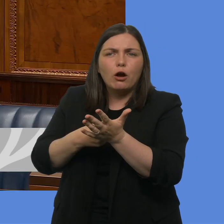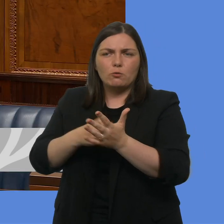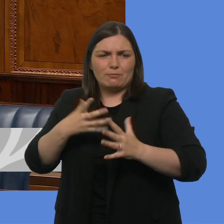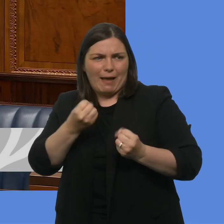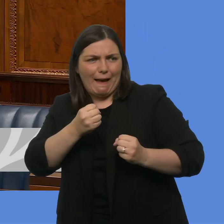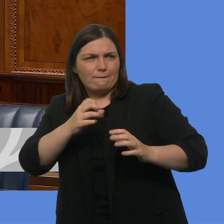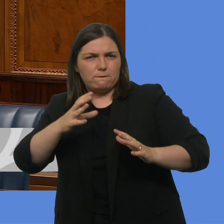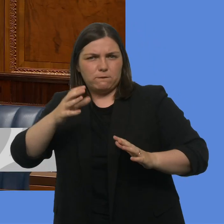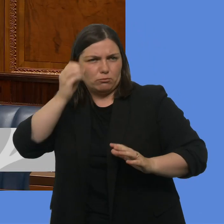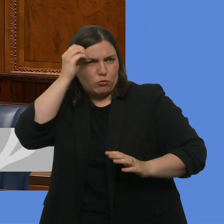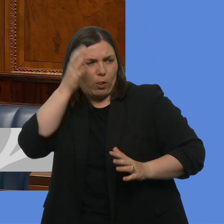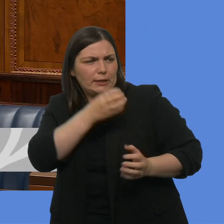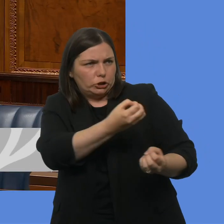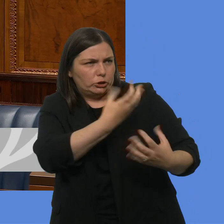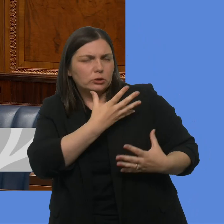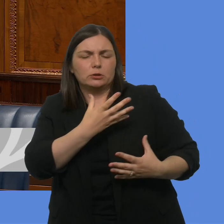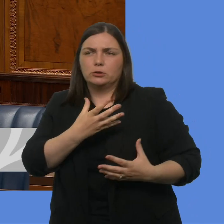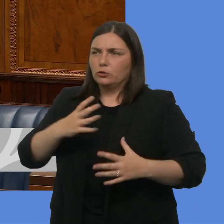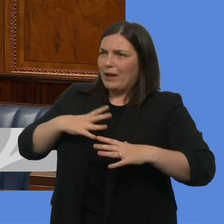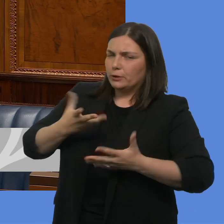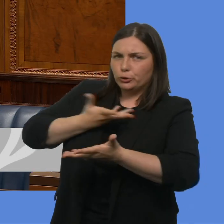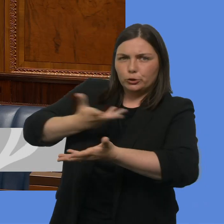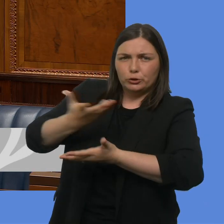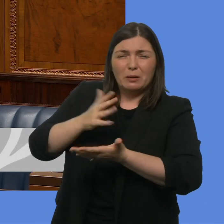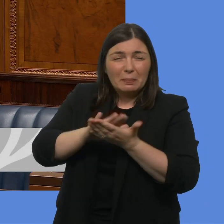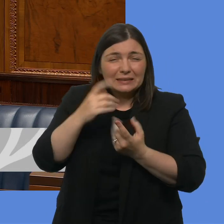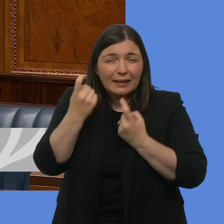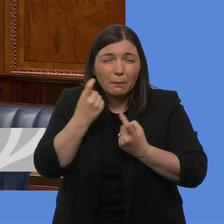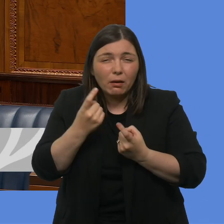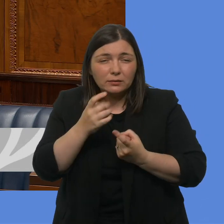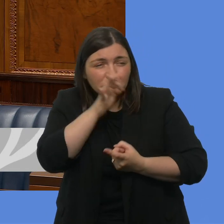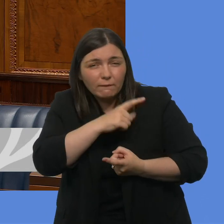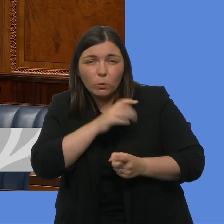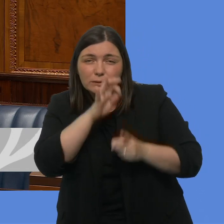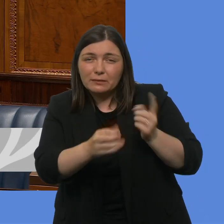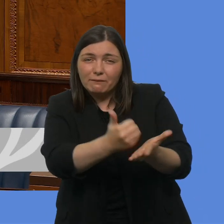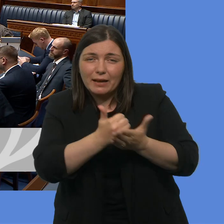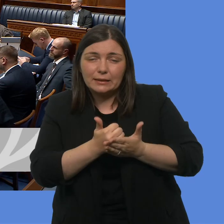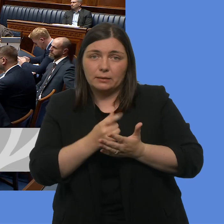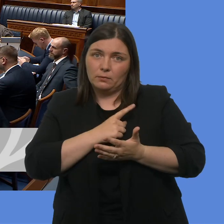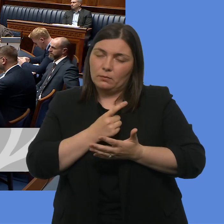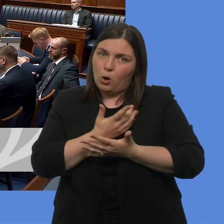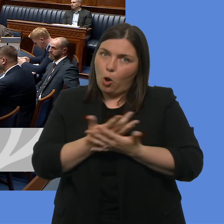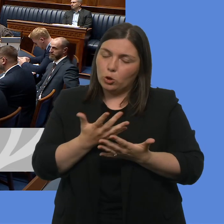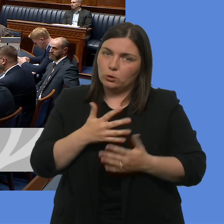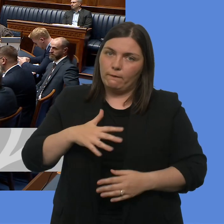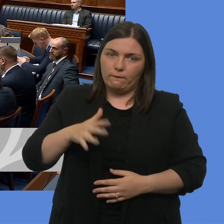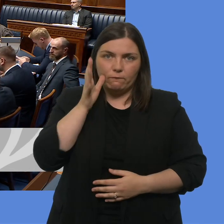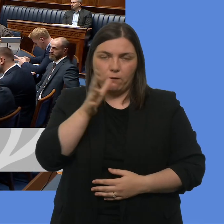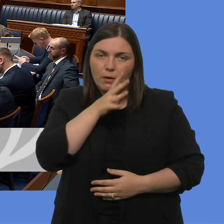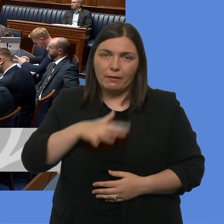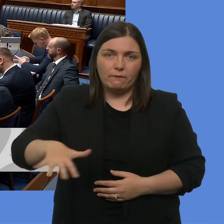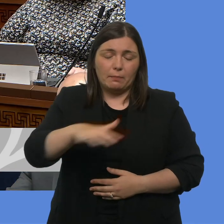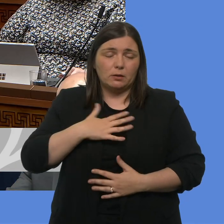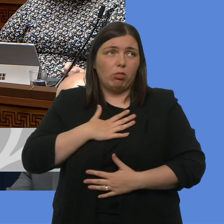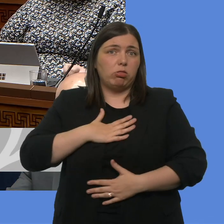this has been raised, it's creating a lot of emotional turmoil among some farming families. Minister. So I have to